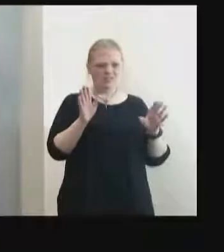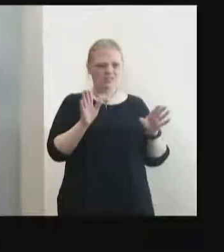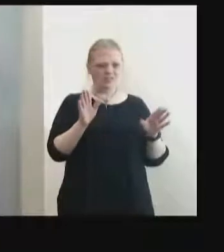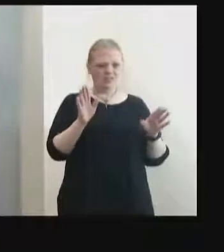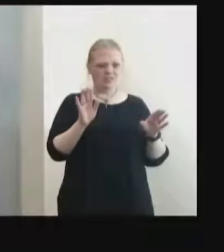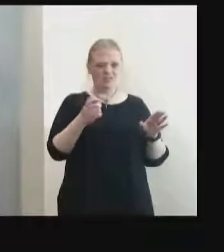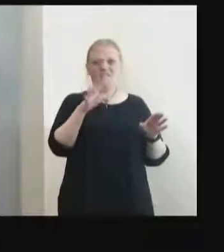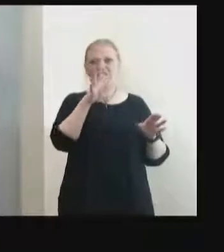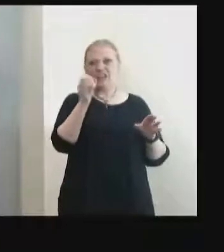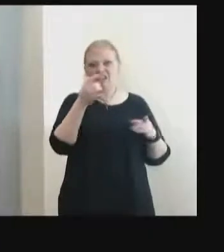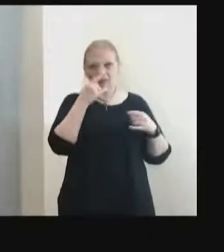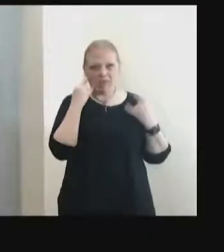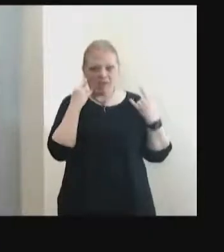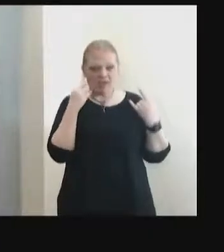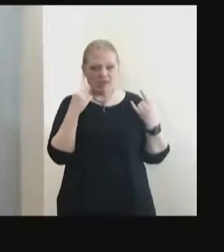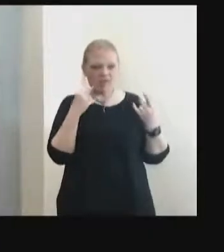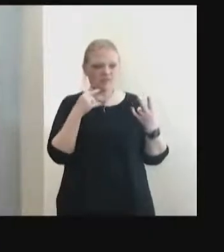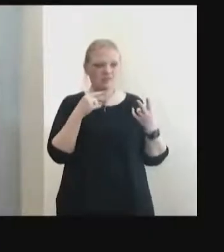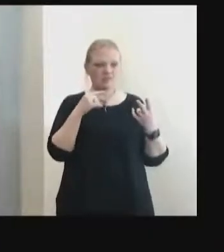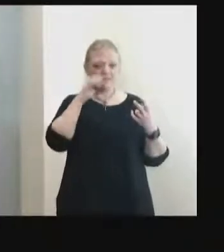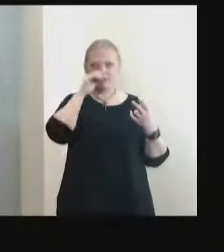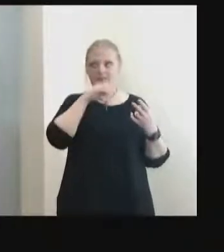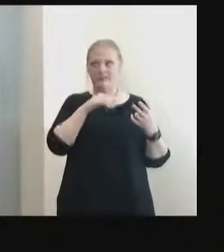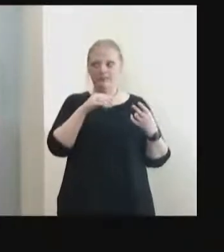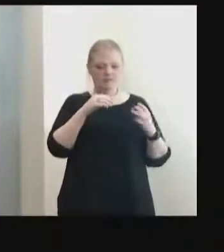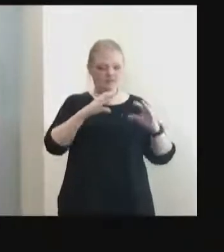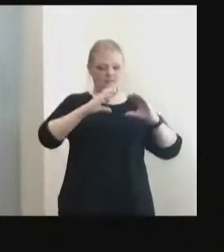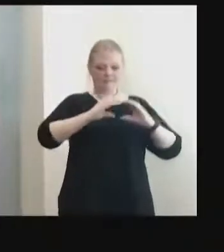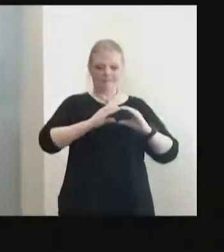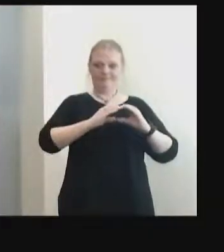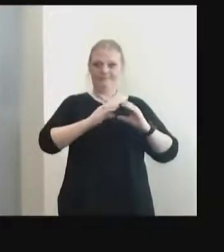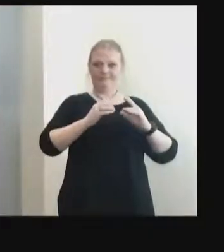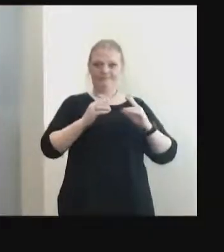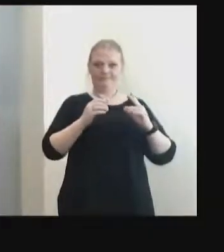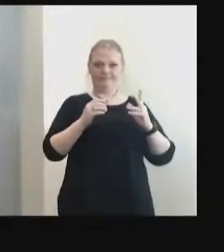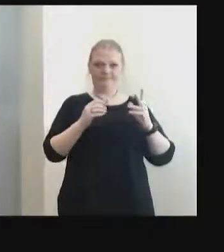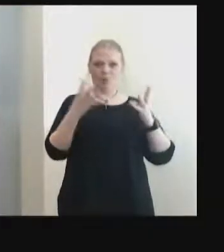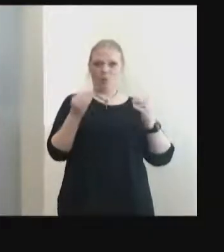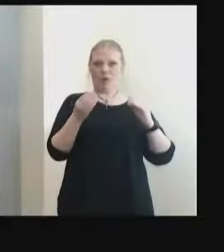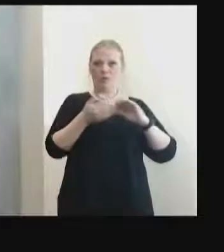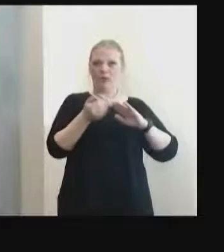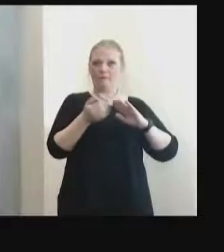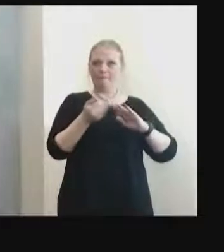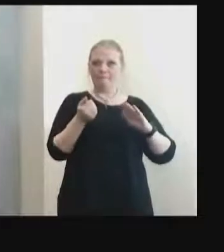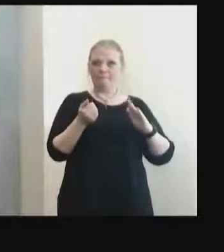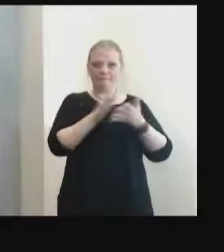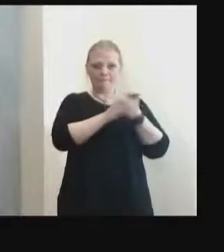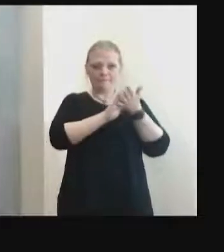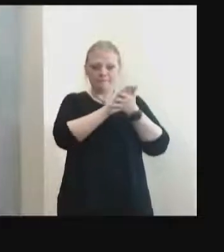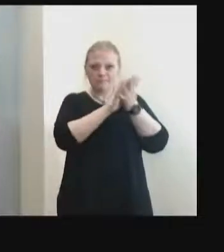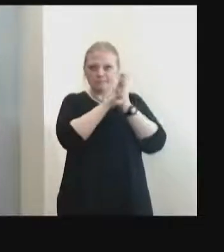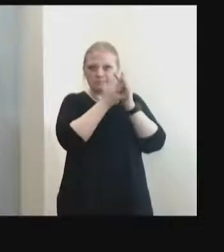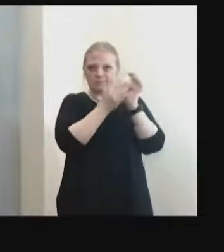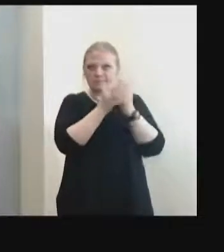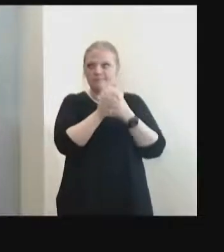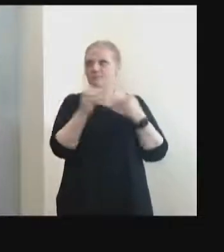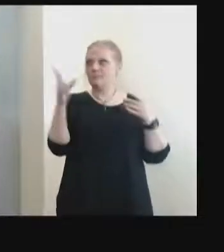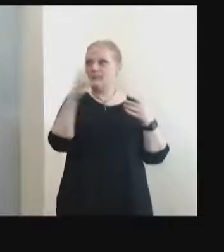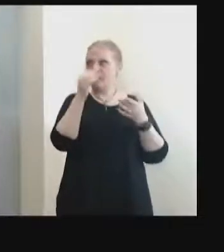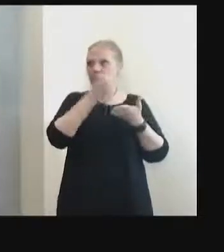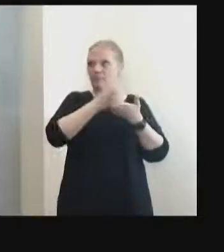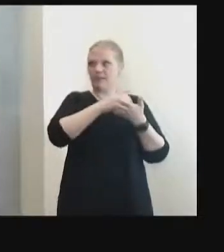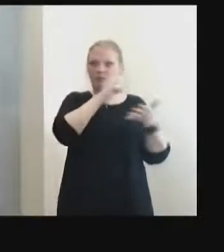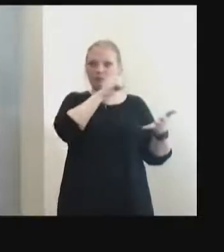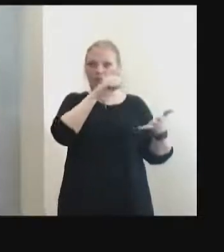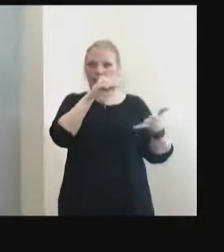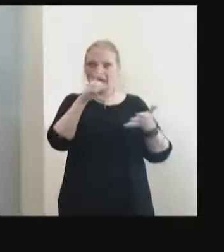50 masks, you get a box or a packet of a wet wipe, a disinfectant, and you get one of these,